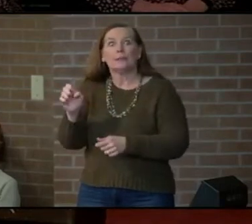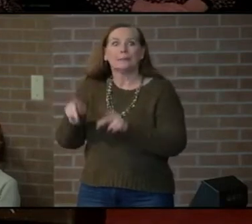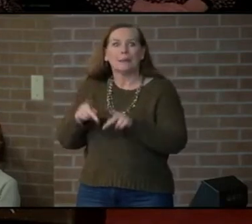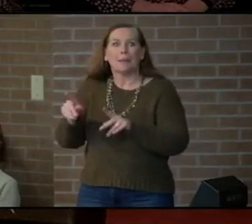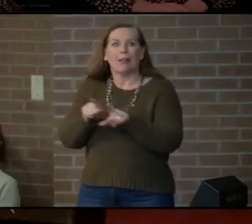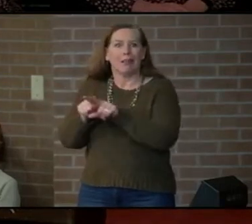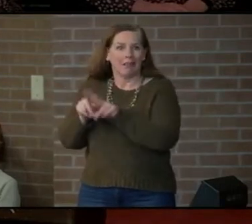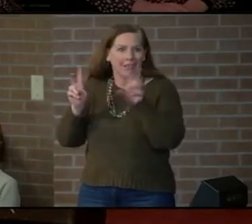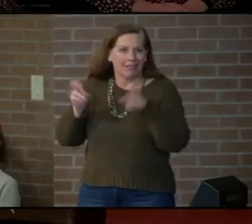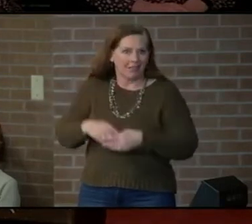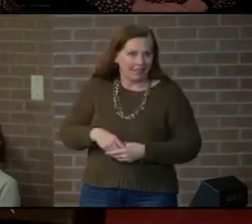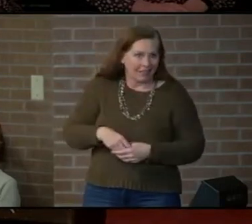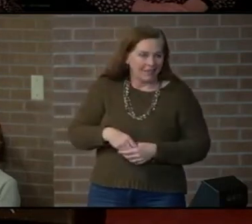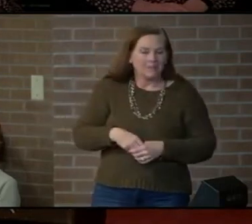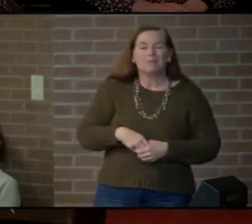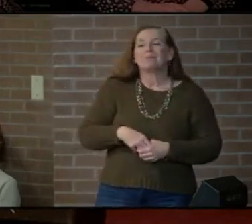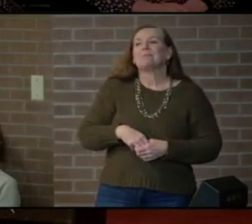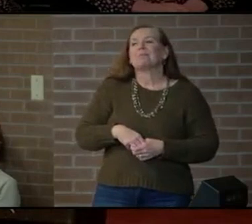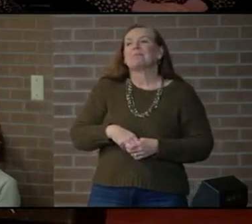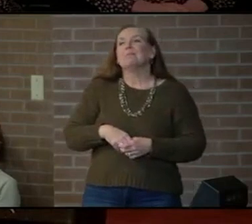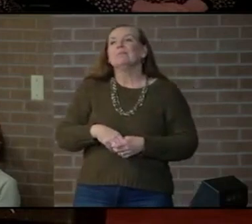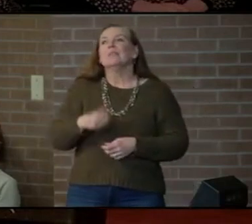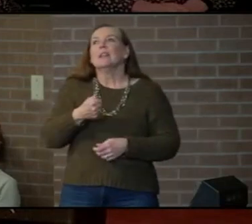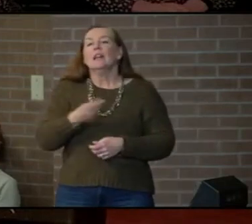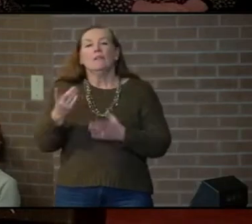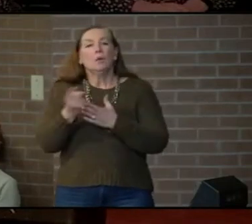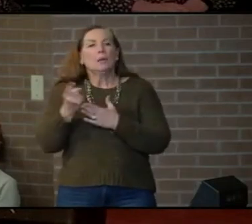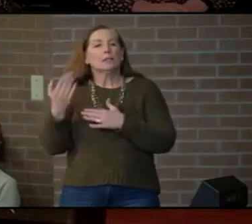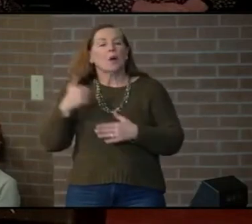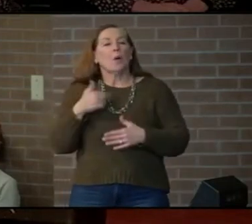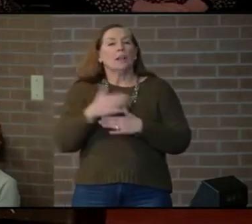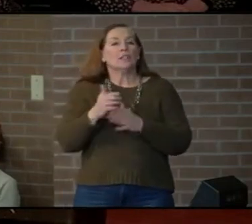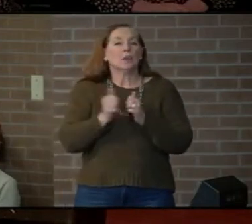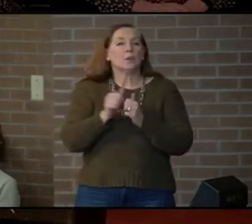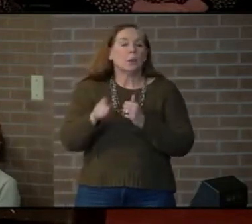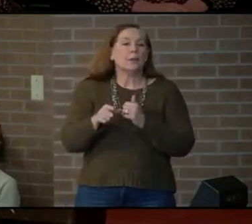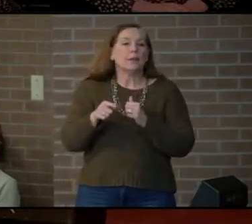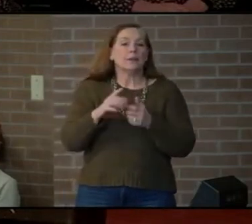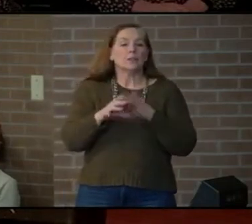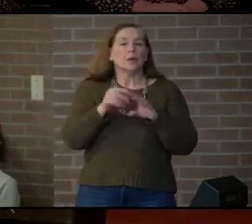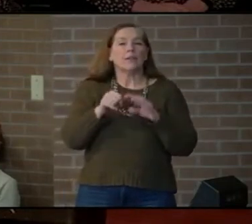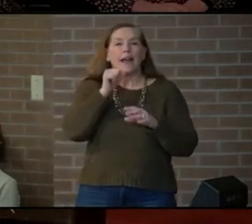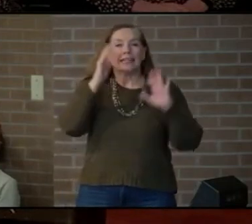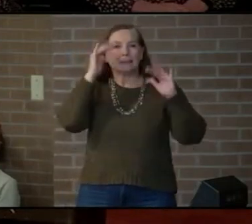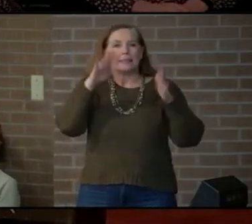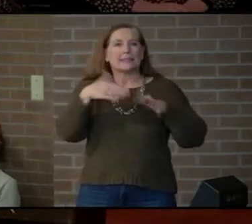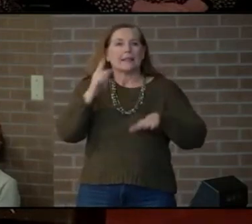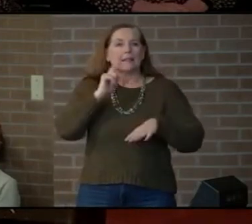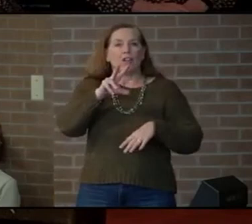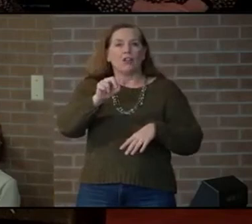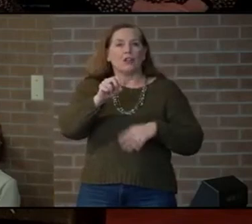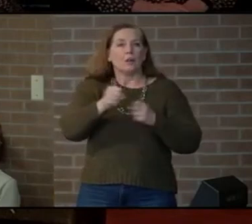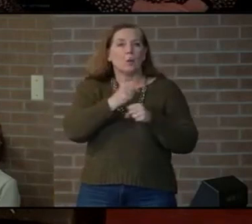A few weeks ago, I shared with you a story of the unexpected death of a 30-year-old man in our community by the name of